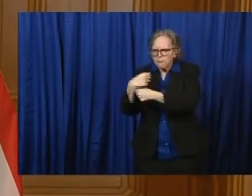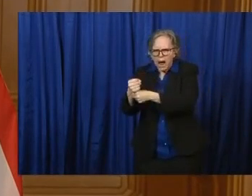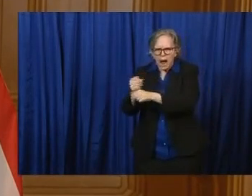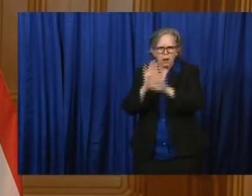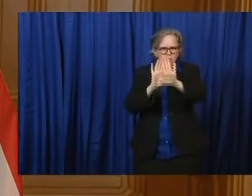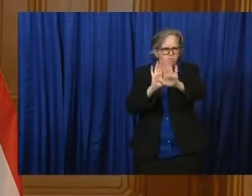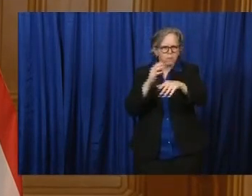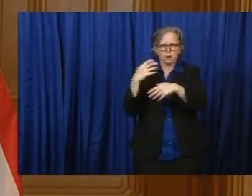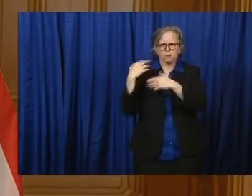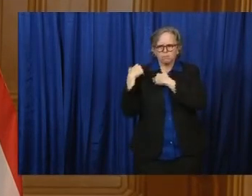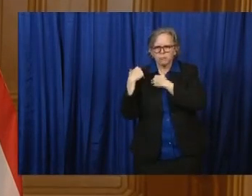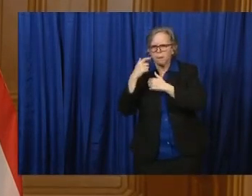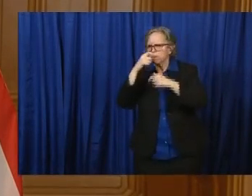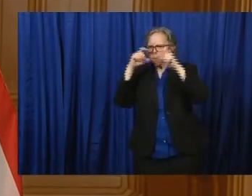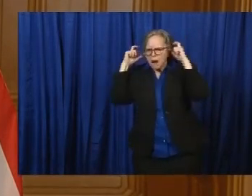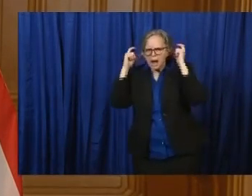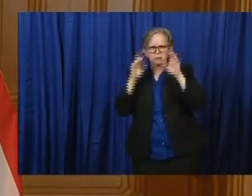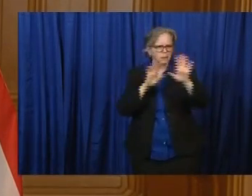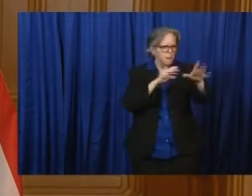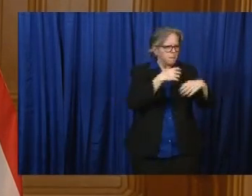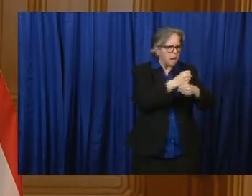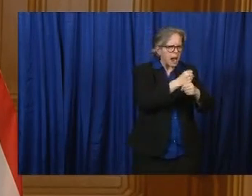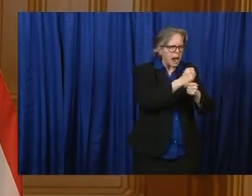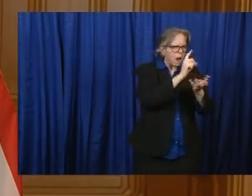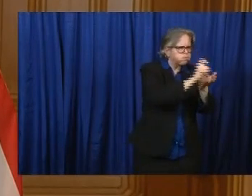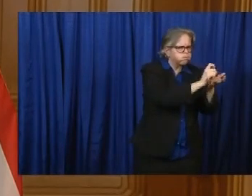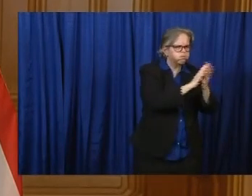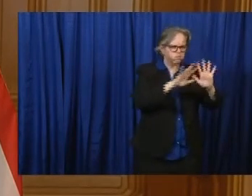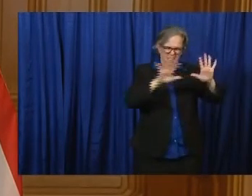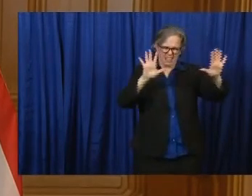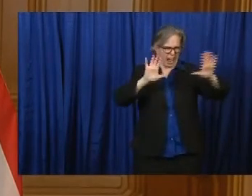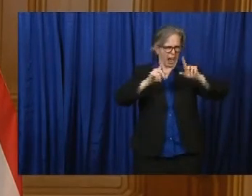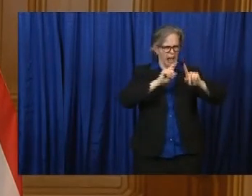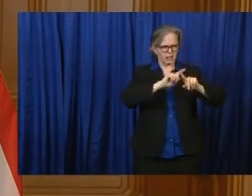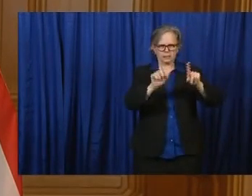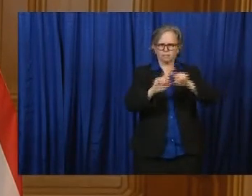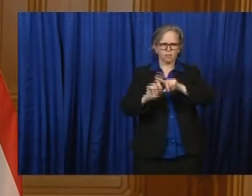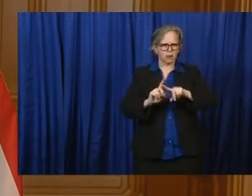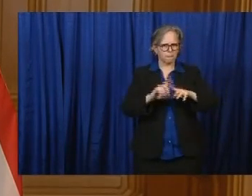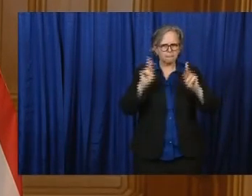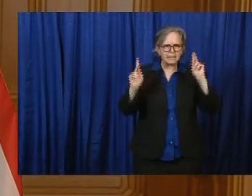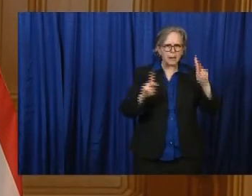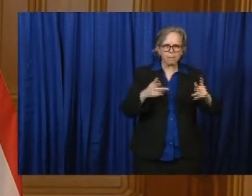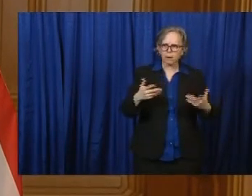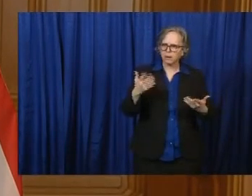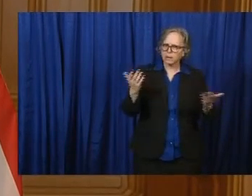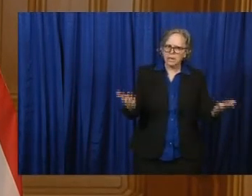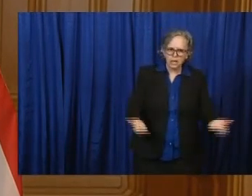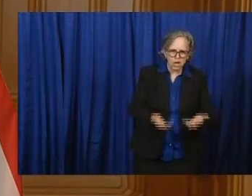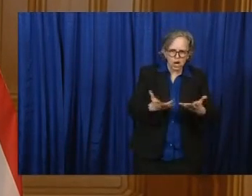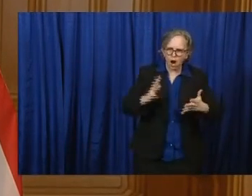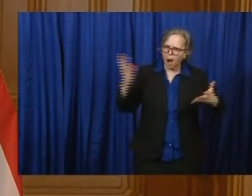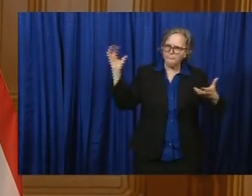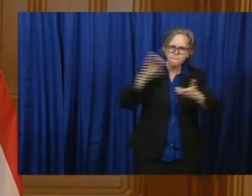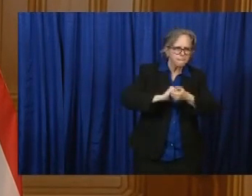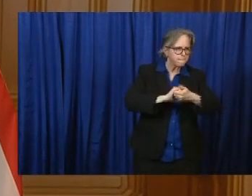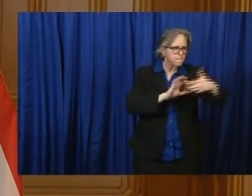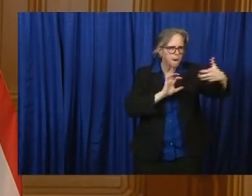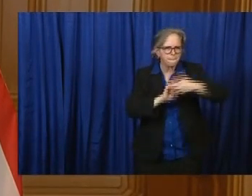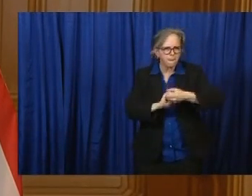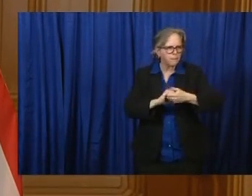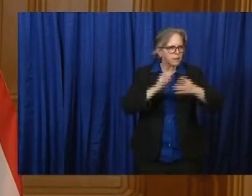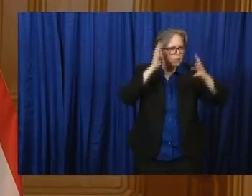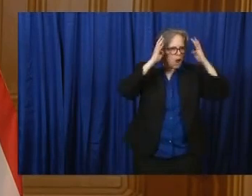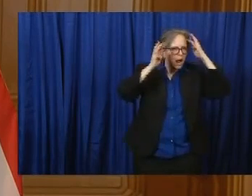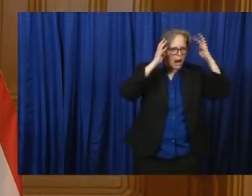So again, everyone is coming on board, and I want to thank the director for that and all our